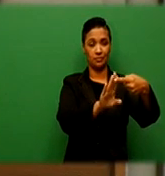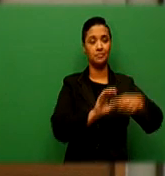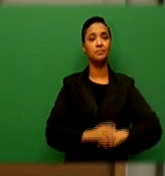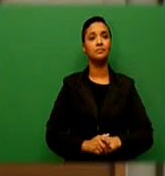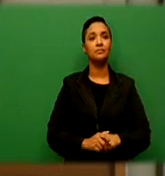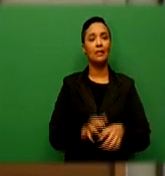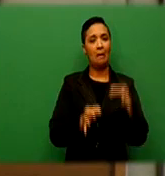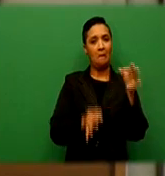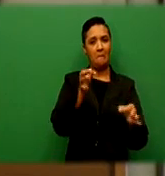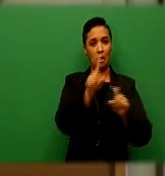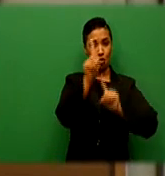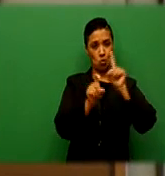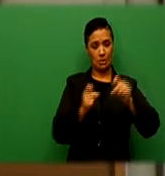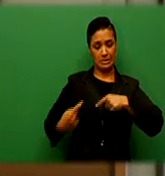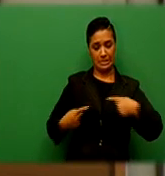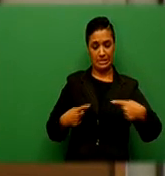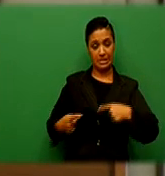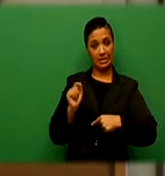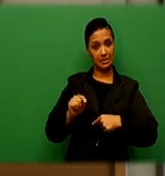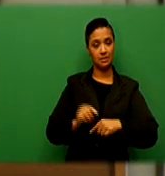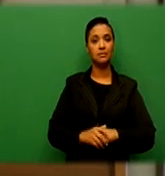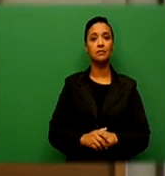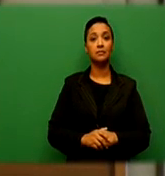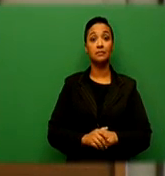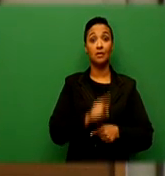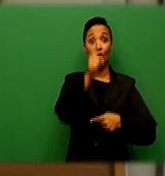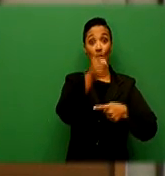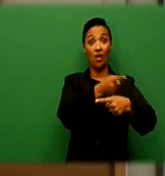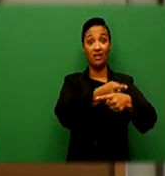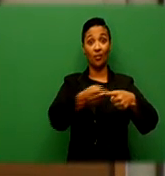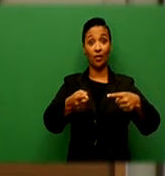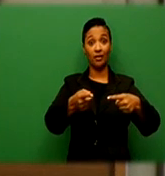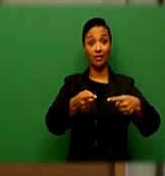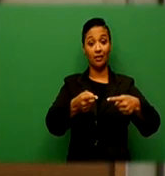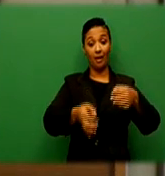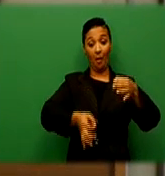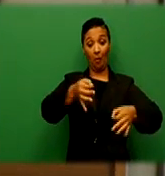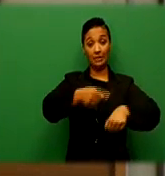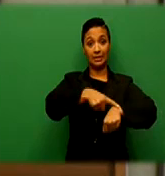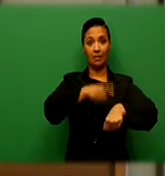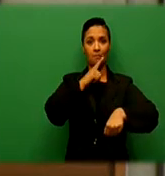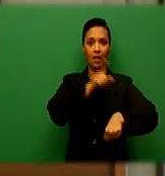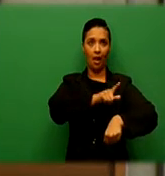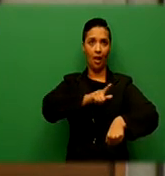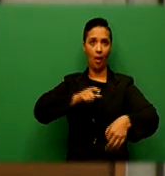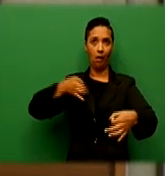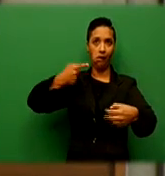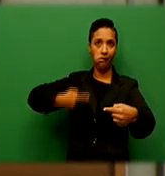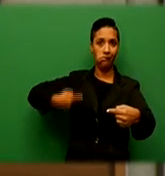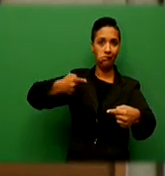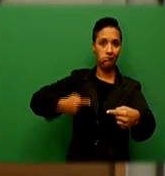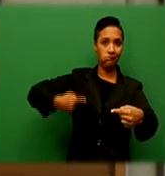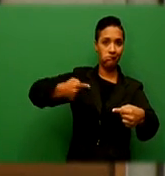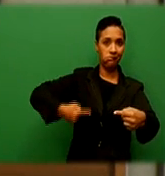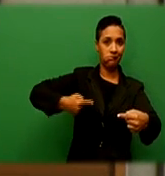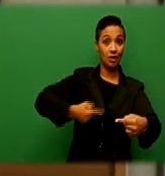political questions. A week is a long time in politics, so I can't judge what the